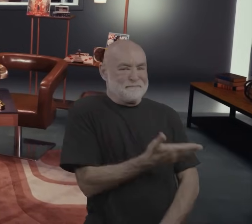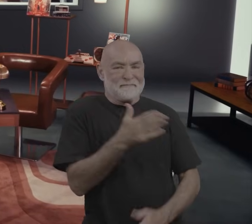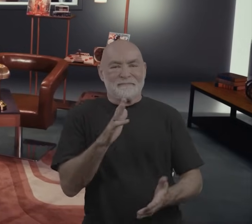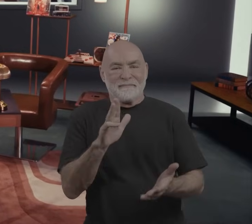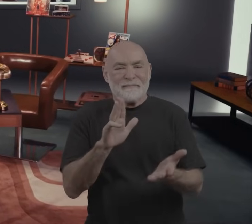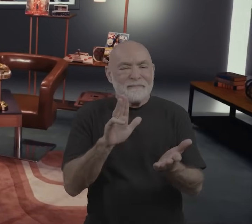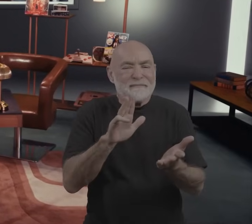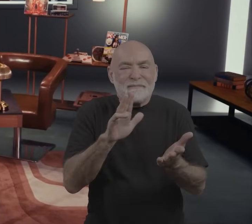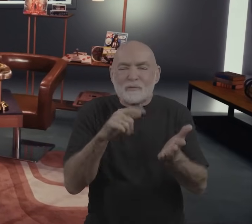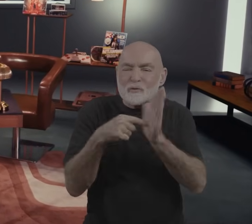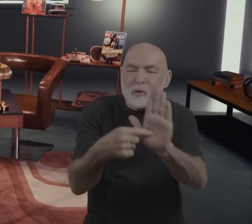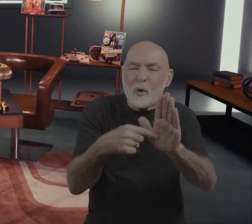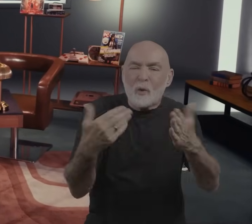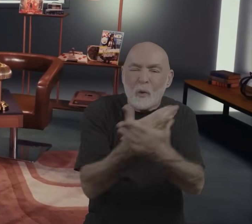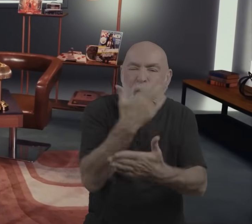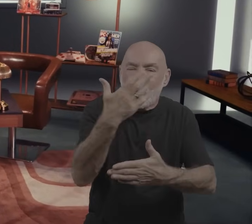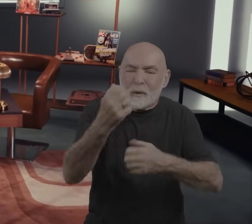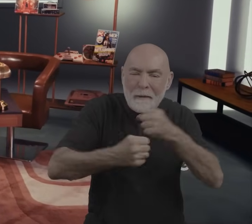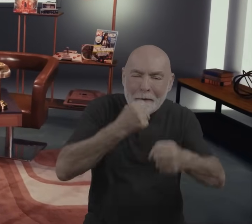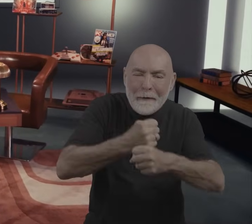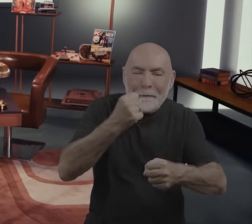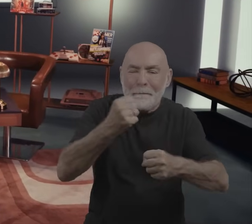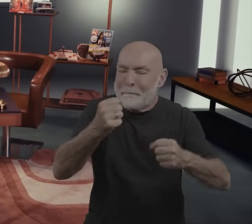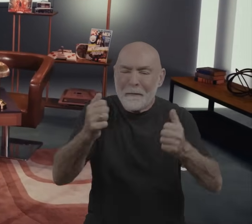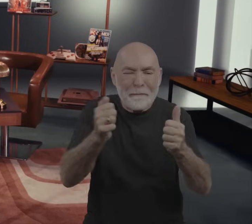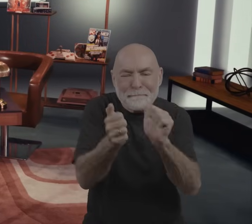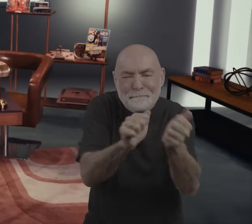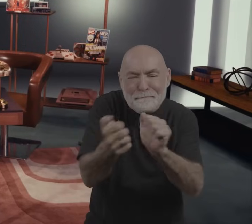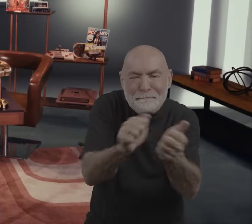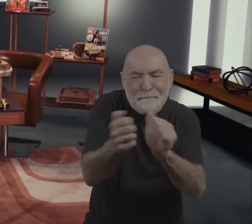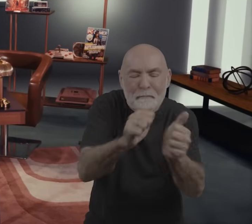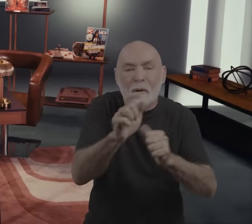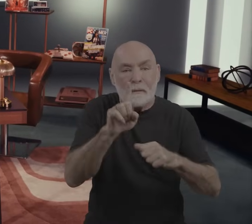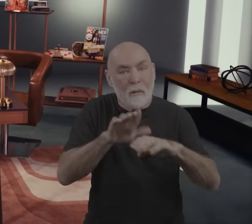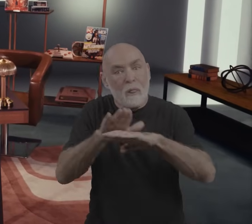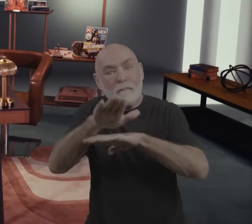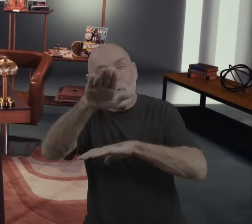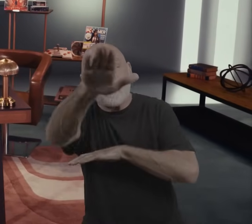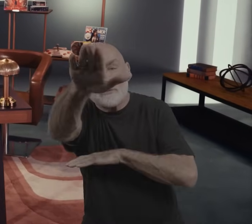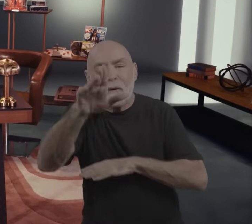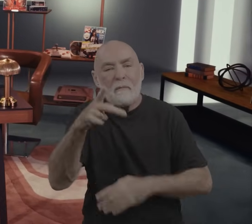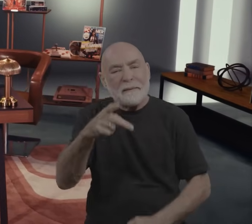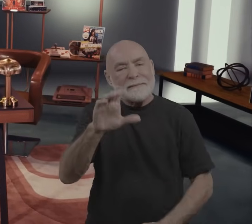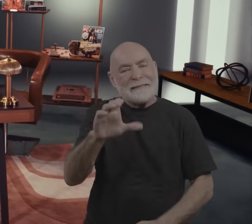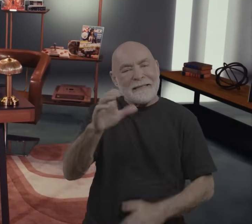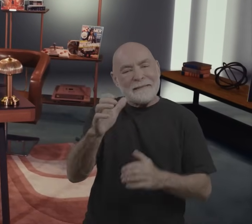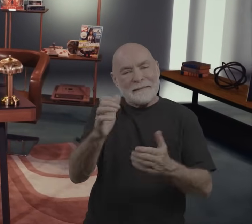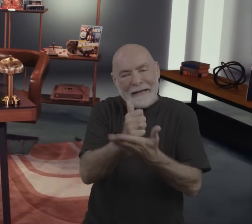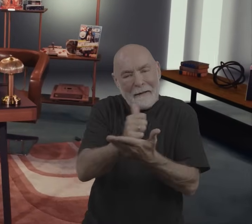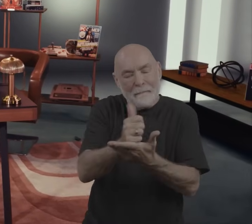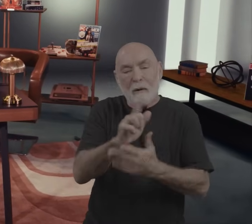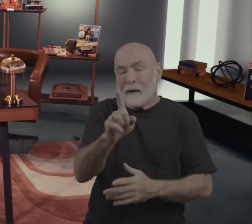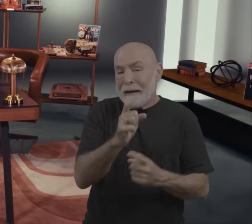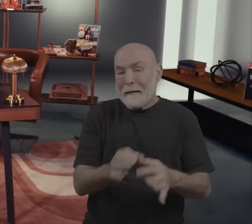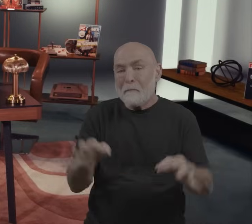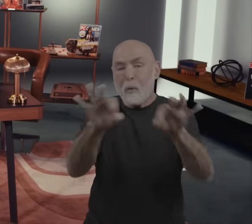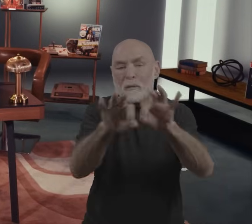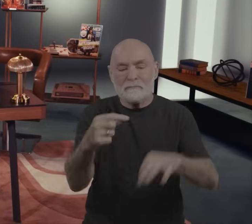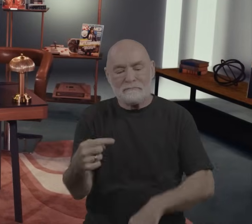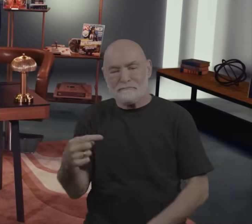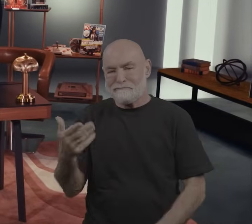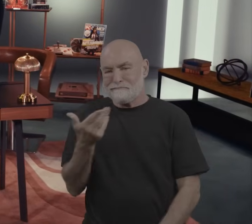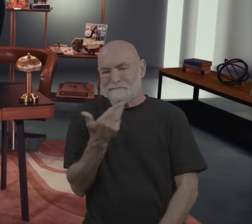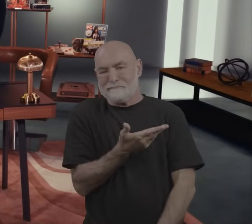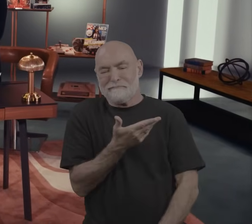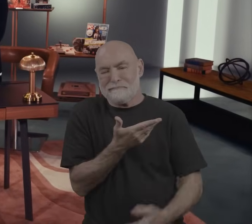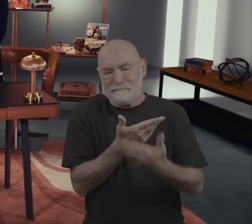showing you the latest game trailers, previews, and world-exclusive first looks at what's ahead in the world of PC gaming. But even more importantly, I'm delighted to be